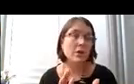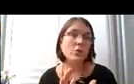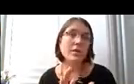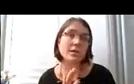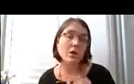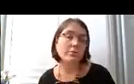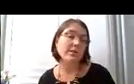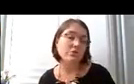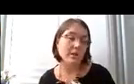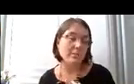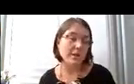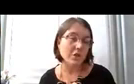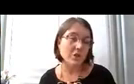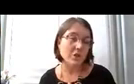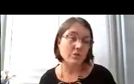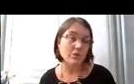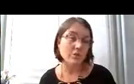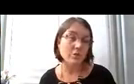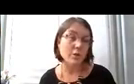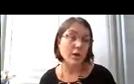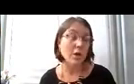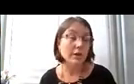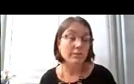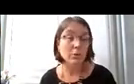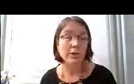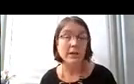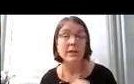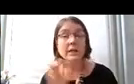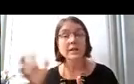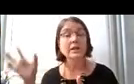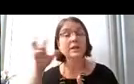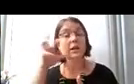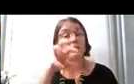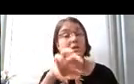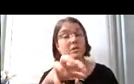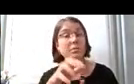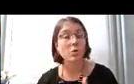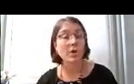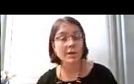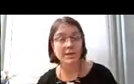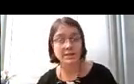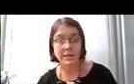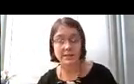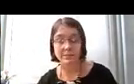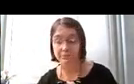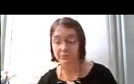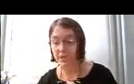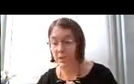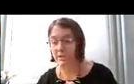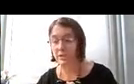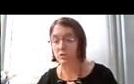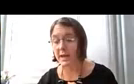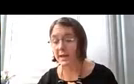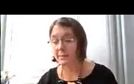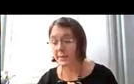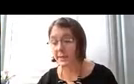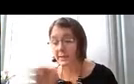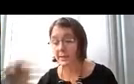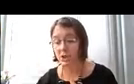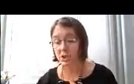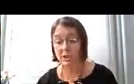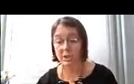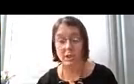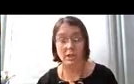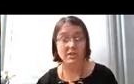know. We can hopefully try and match you to a local employer that can come and support this lesson. So you may